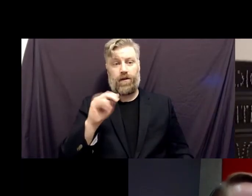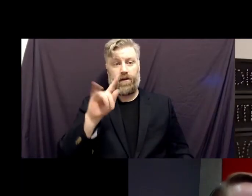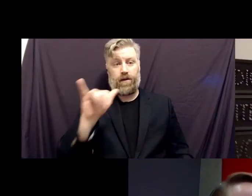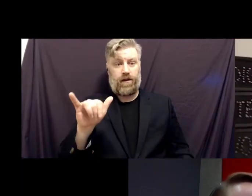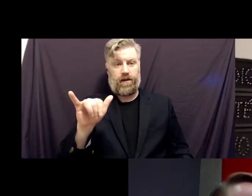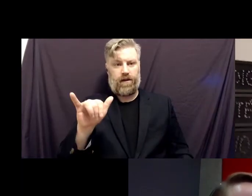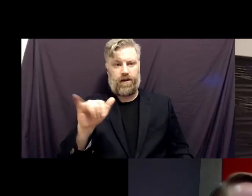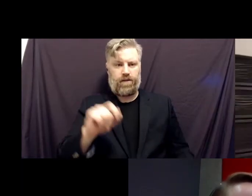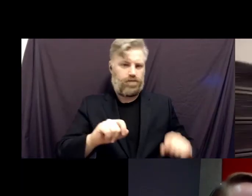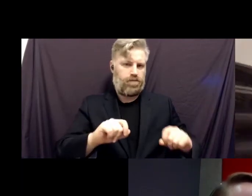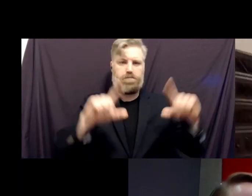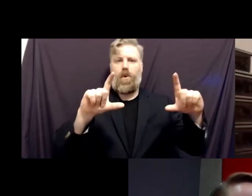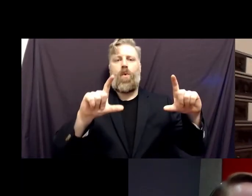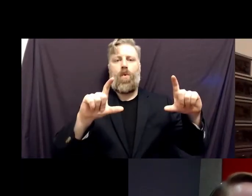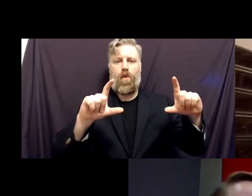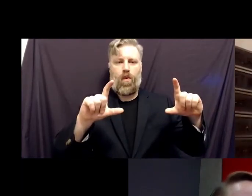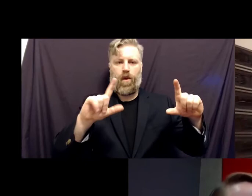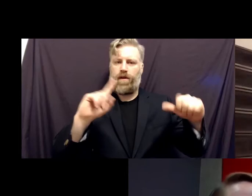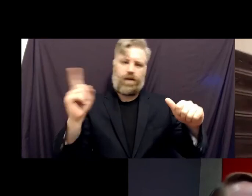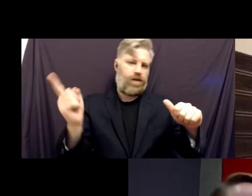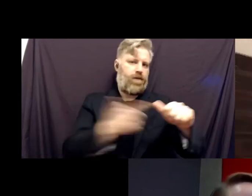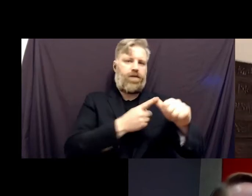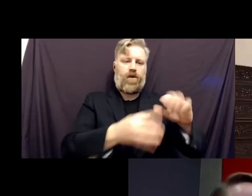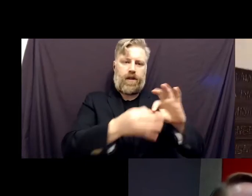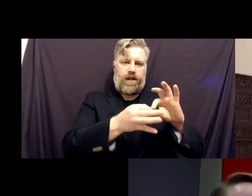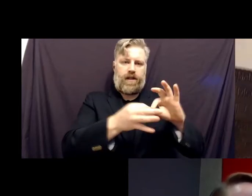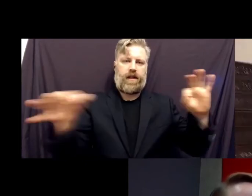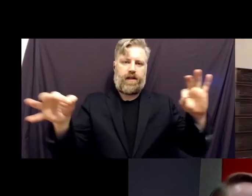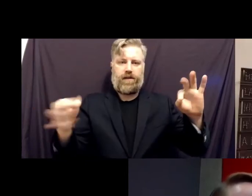inviolable. This is the first sentence of the